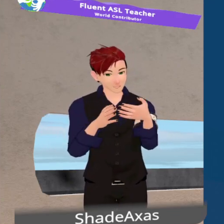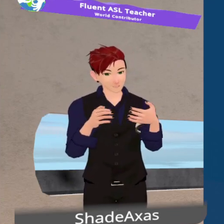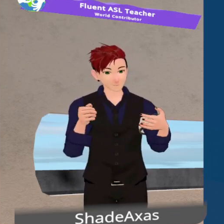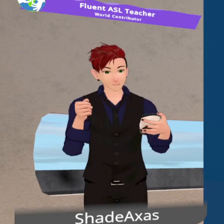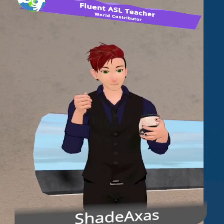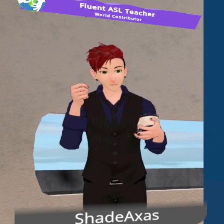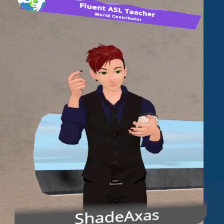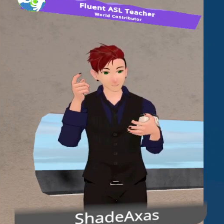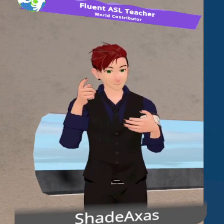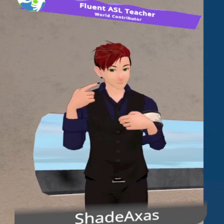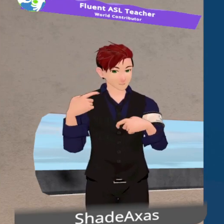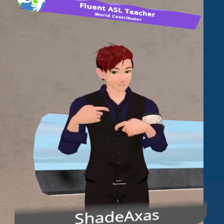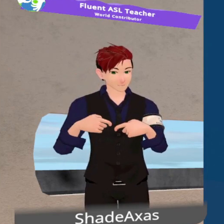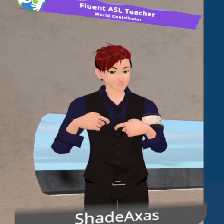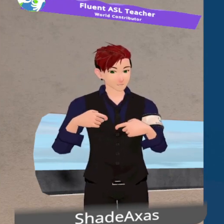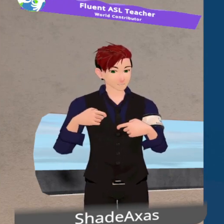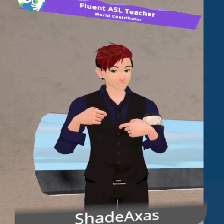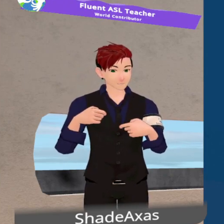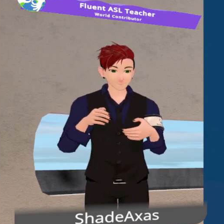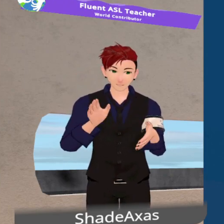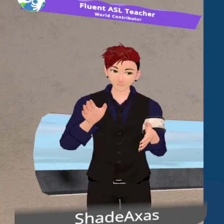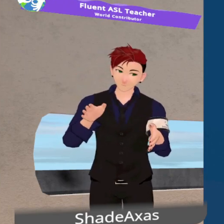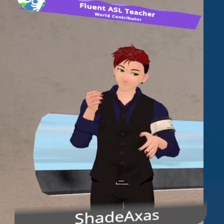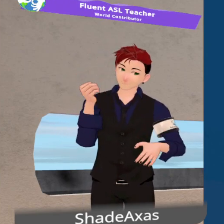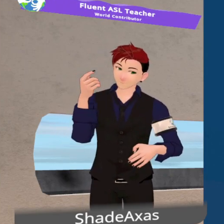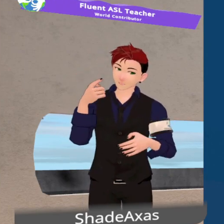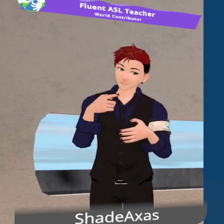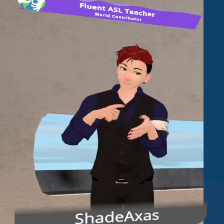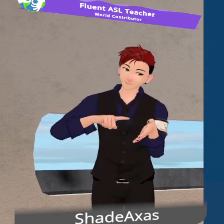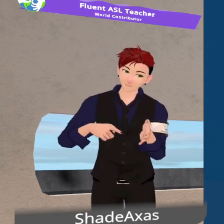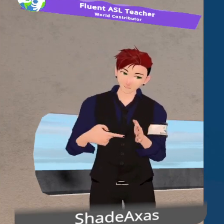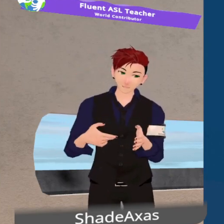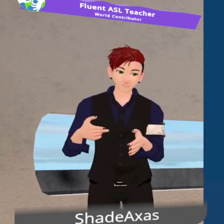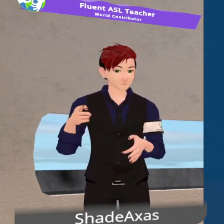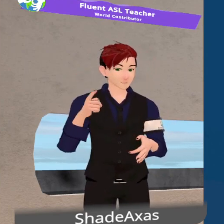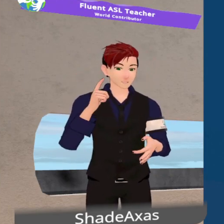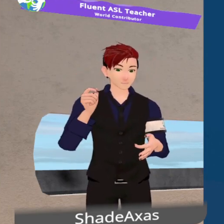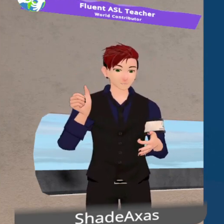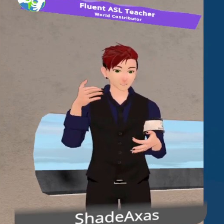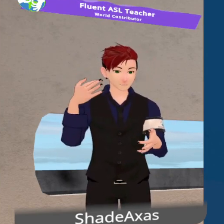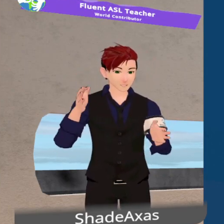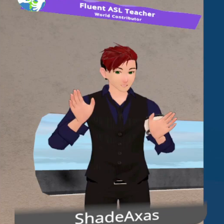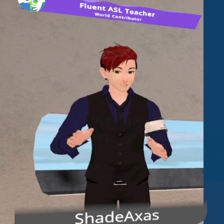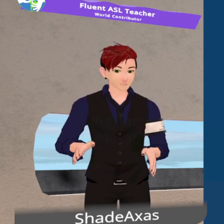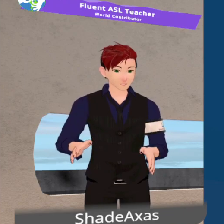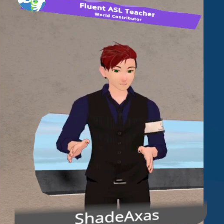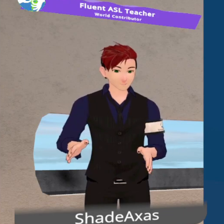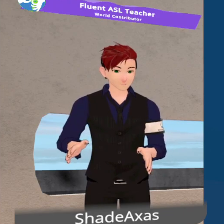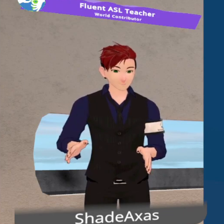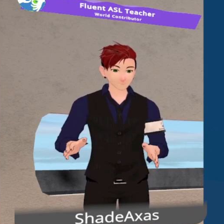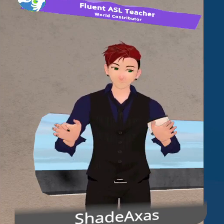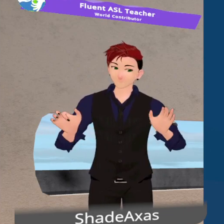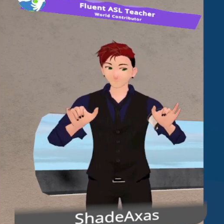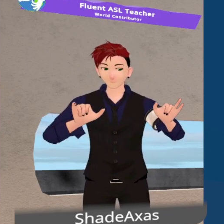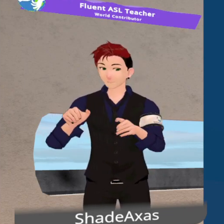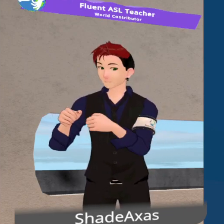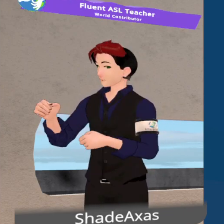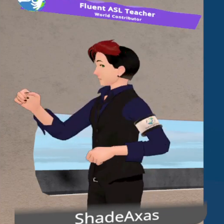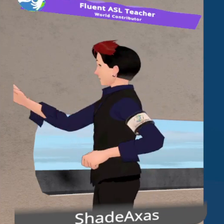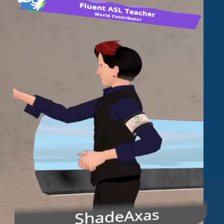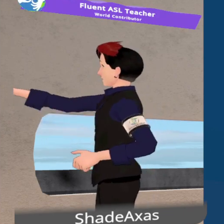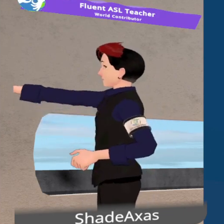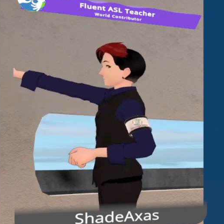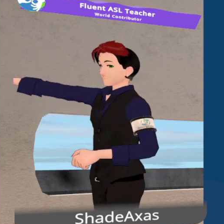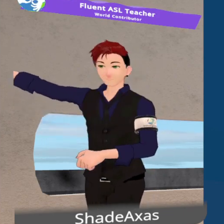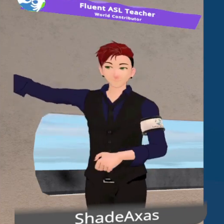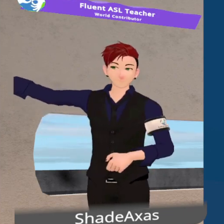Now, like someone who is fluent in Spanish can probably understand what you mean, but you're going to sound like a crazy person. The same thing